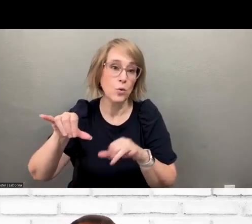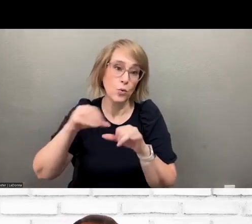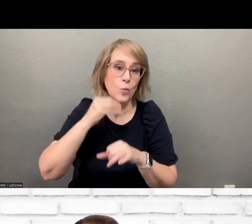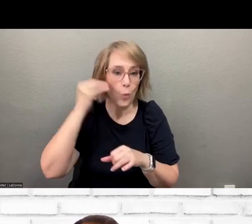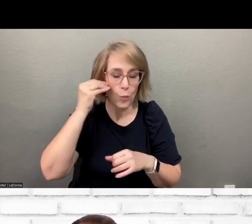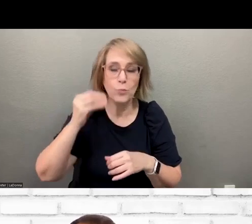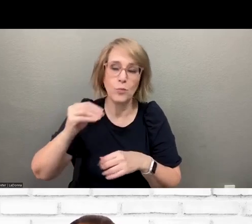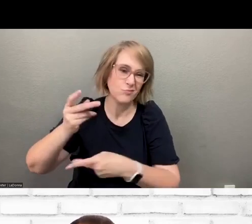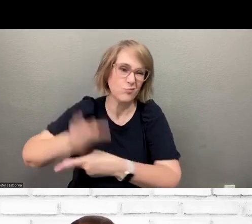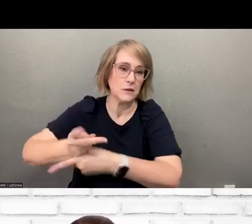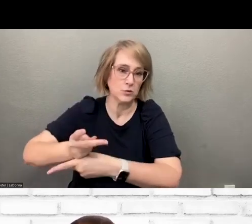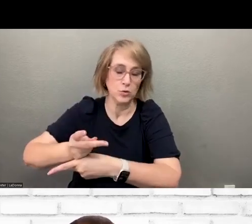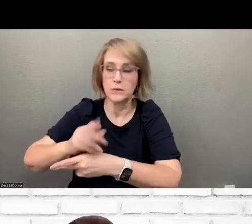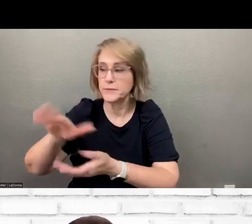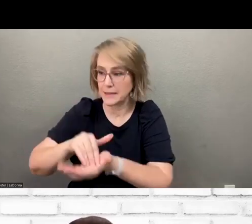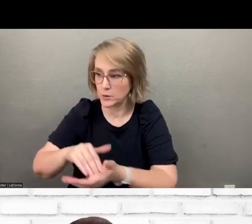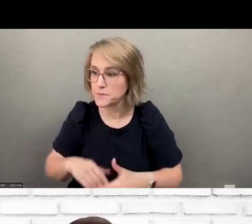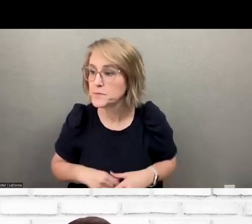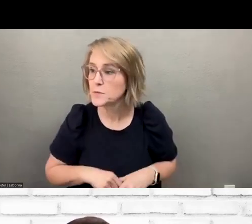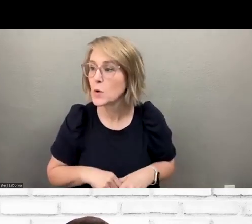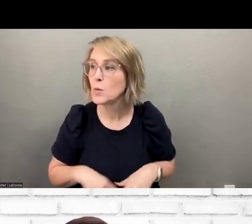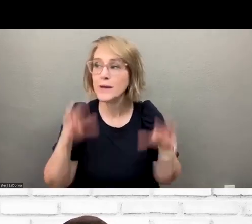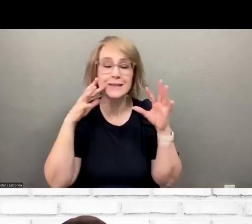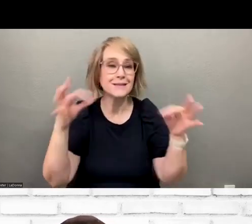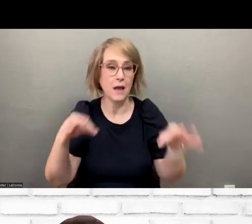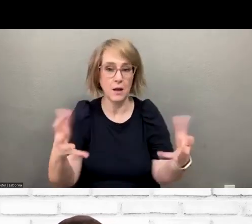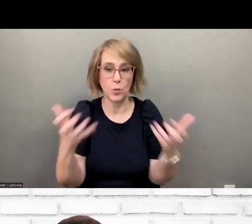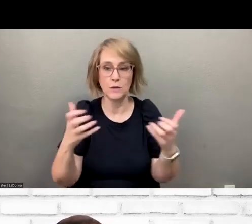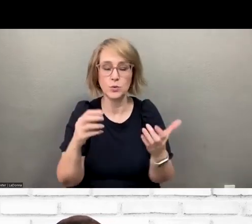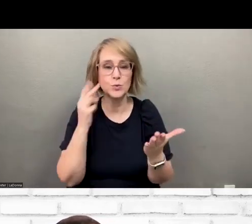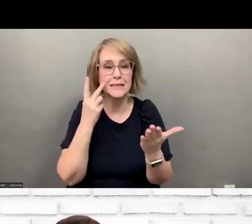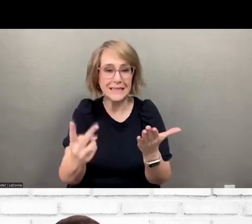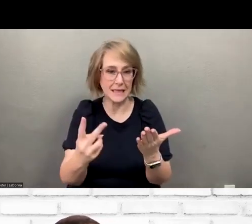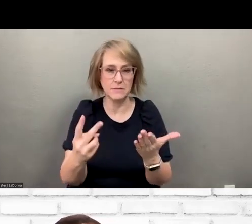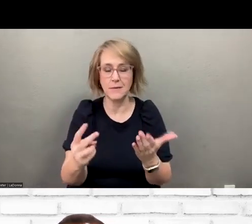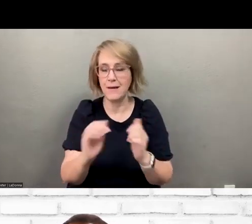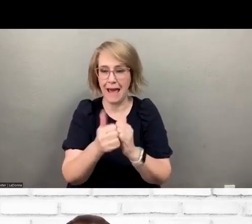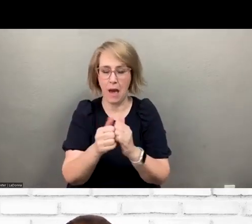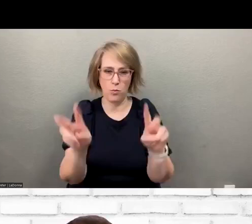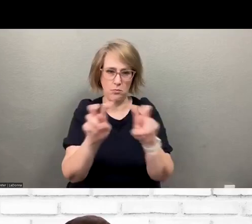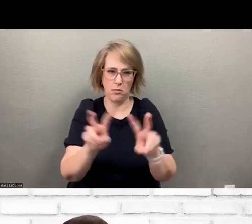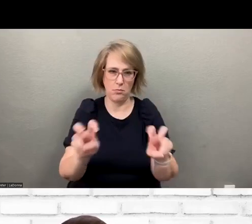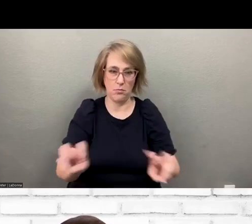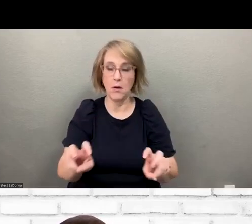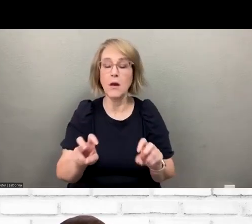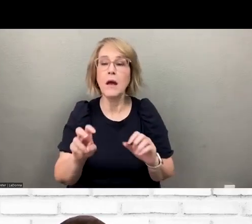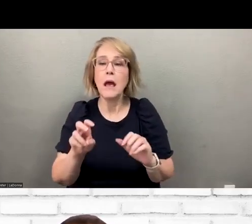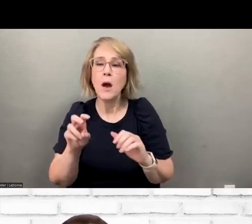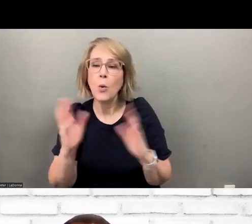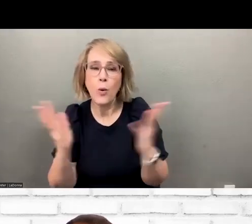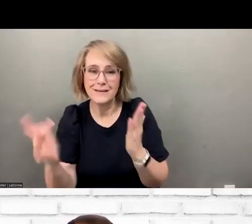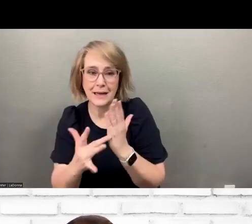what we wanted to do in this particular session was just take a look at examining different access